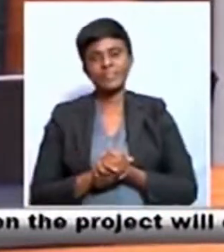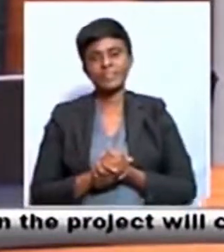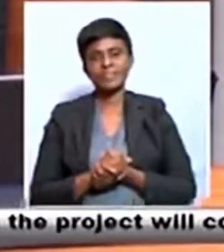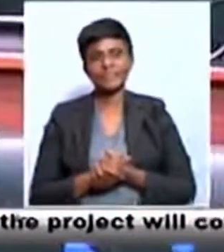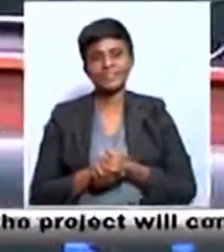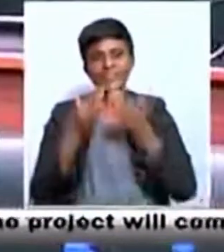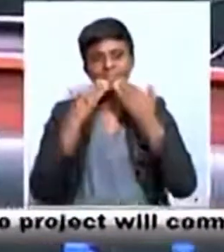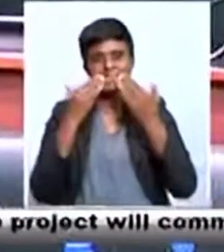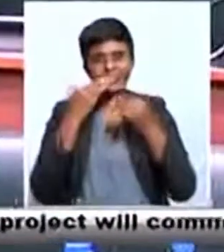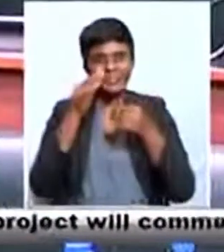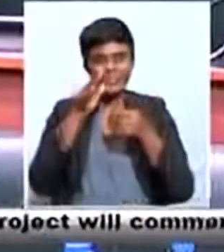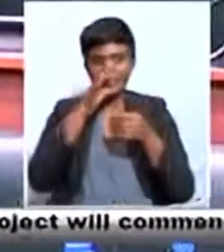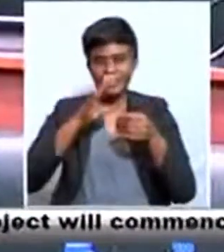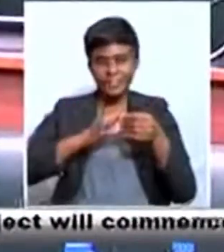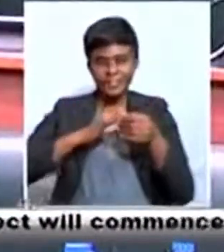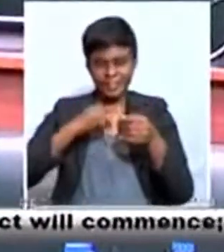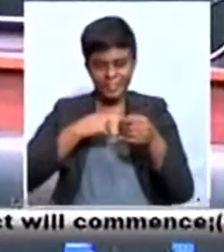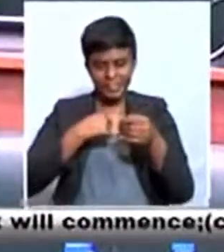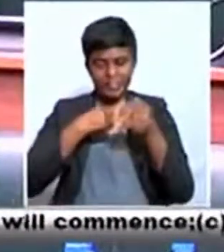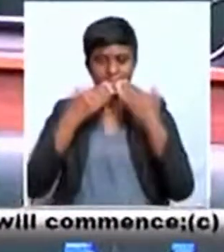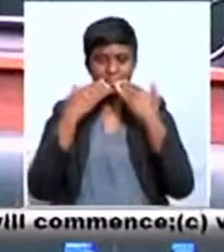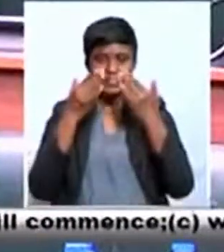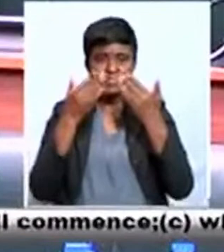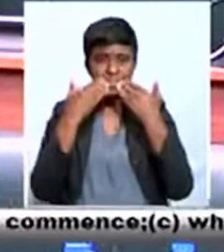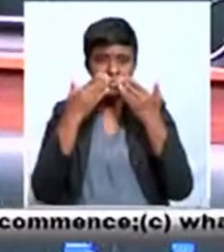Thank you, Madam Speaker, and I want to thank